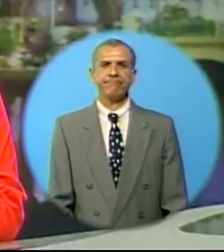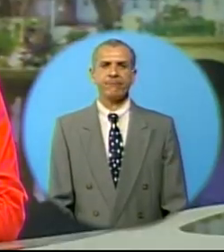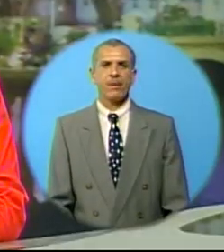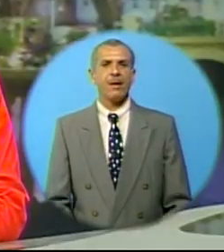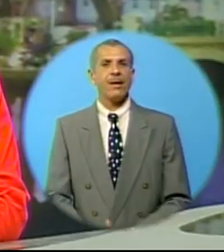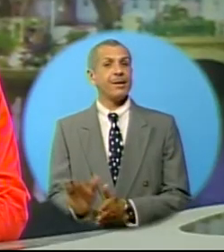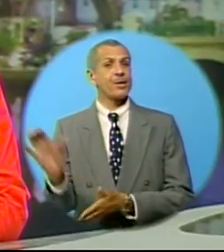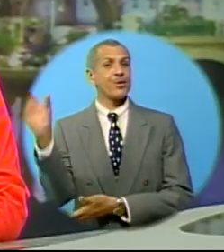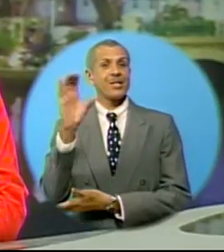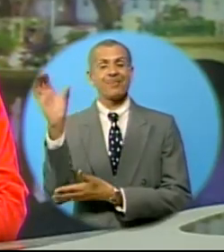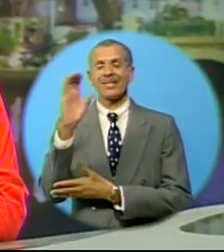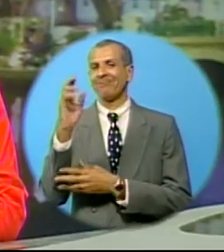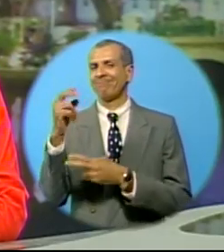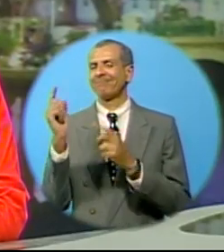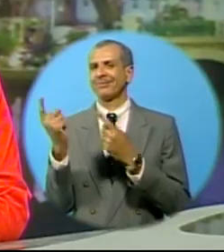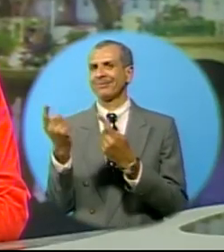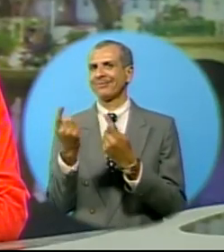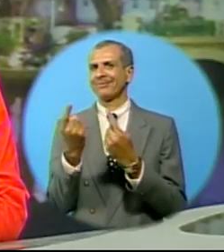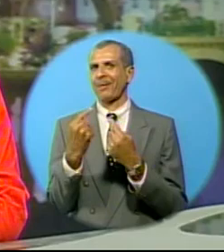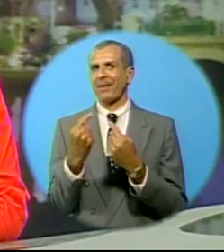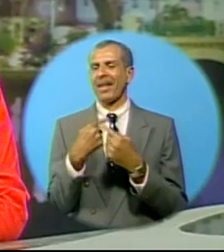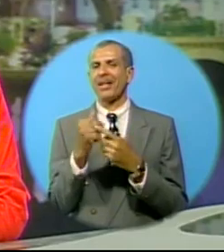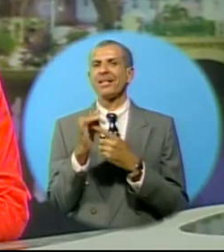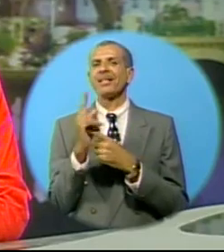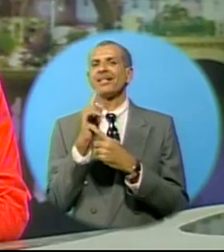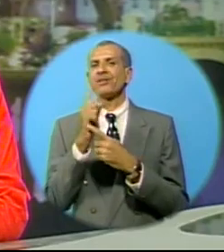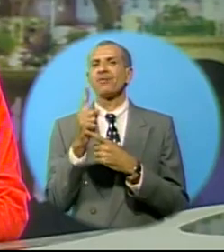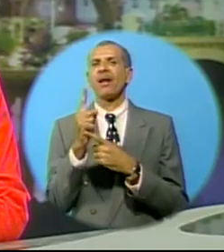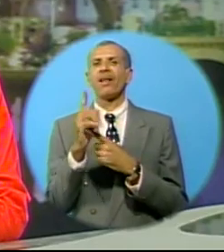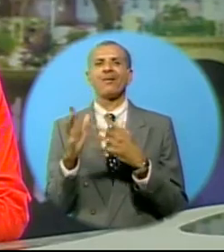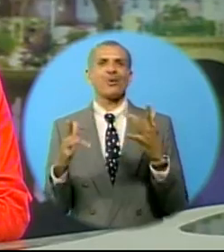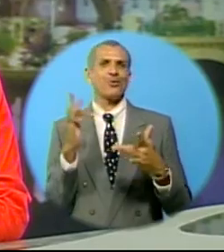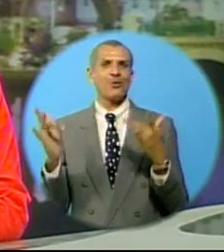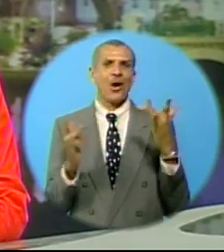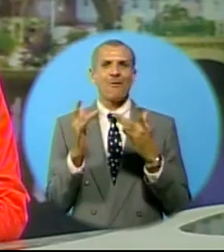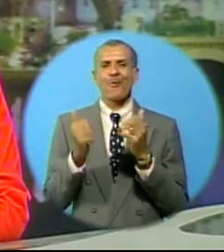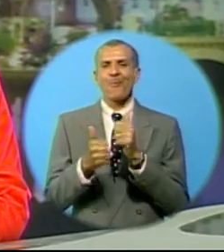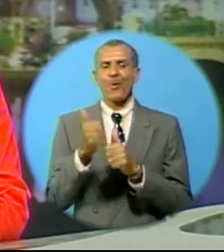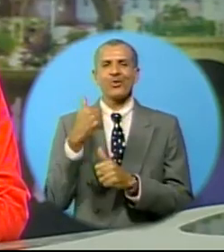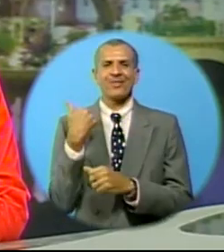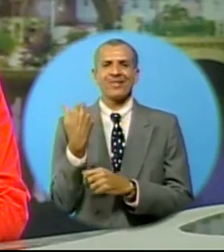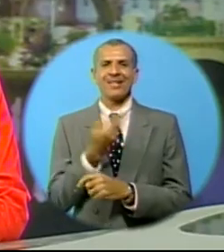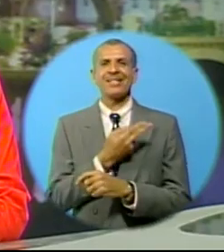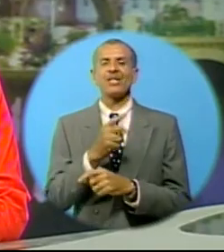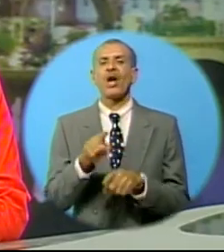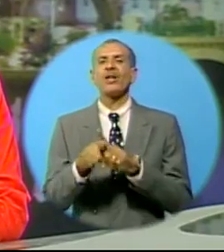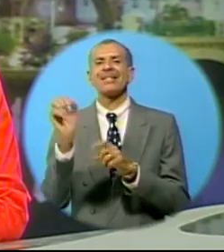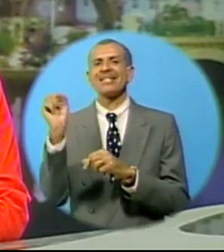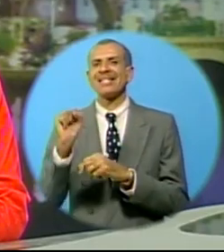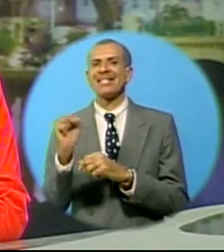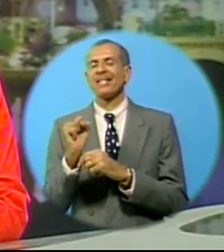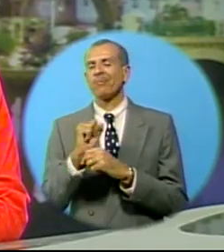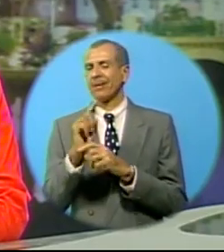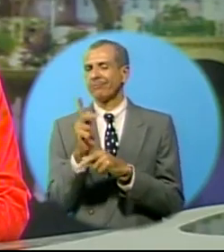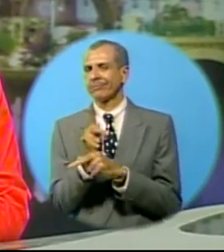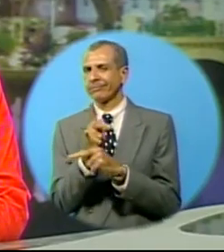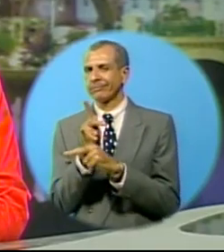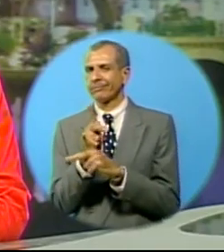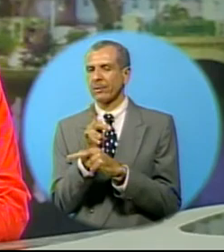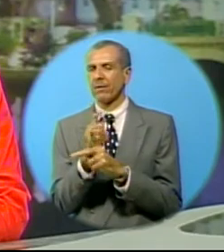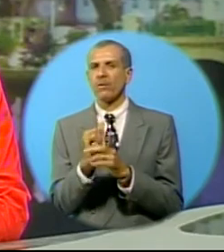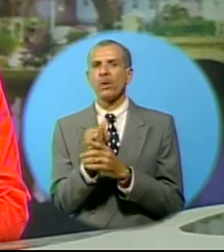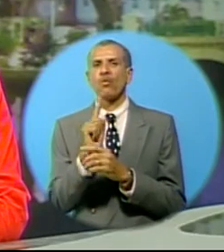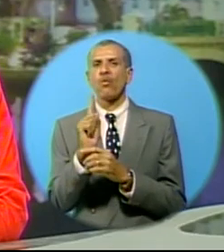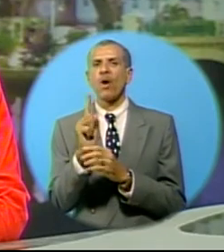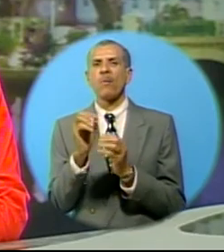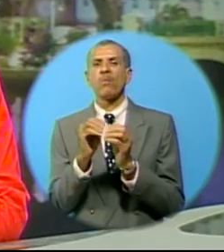Well, Christmas is coming, and although that translates to endless joy for most of us, it's also a season to be cautious. With